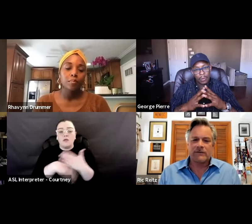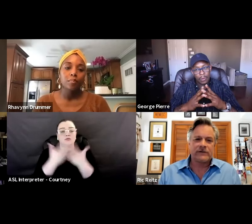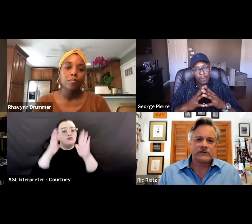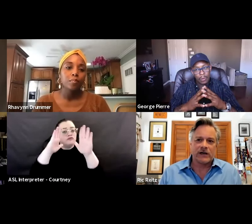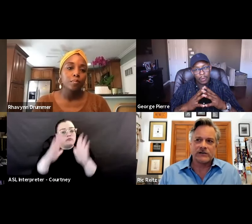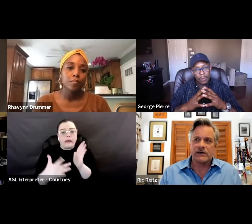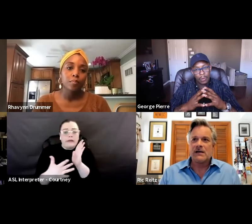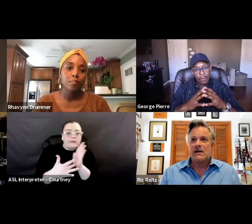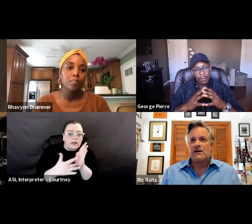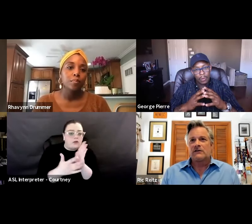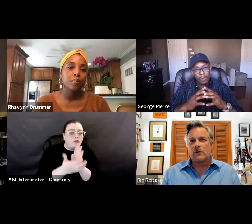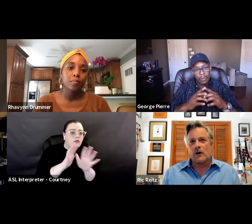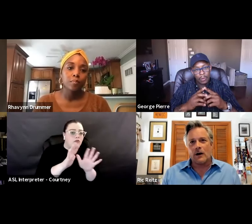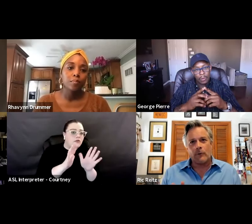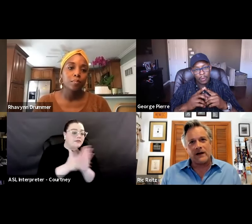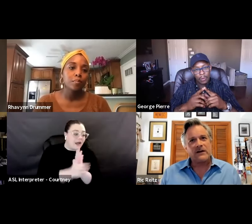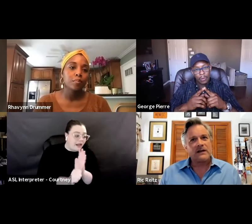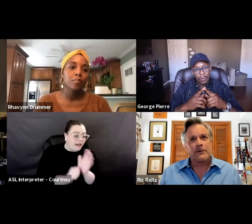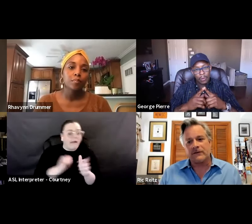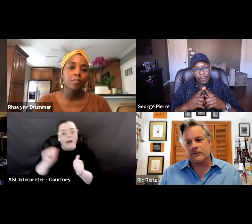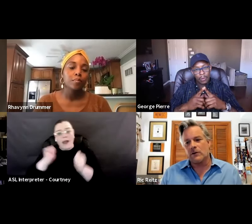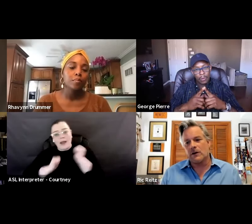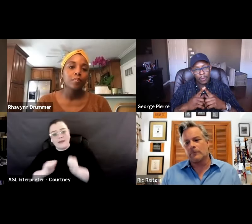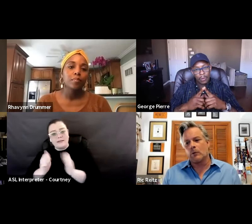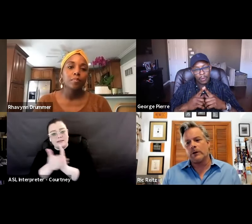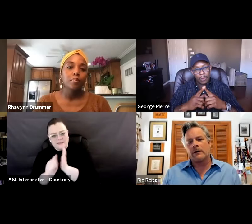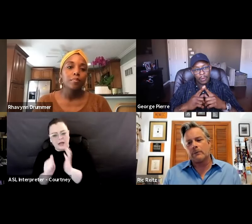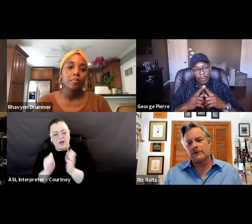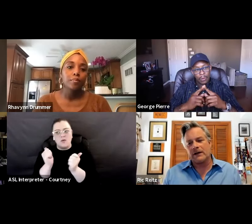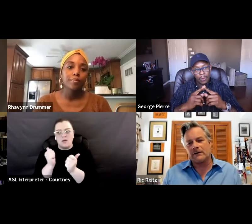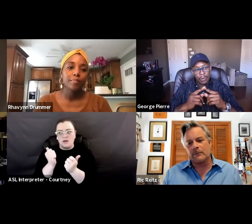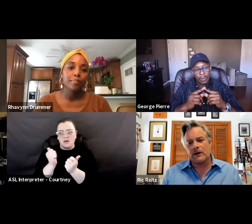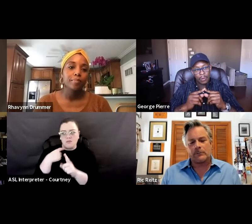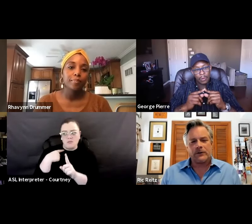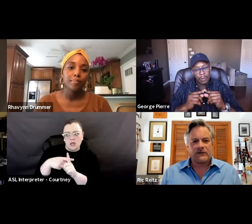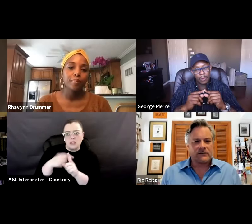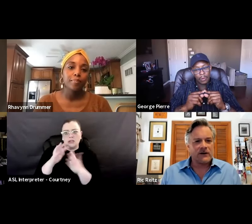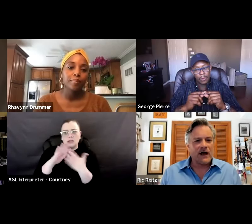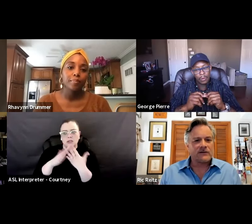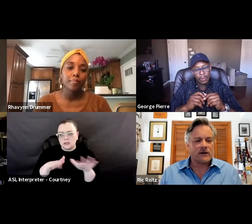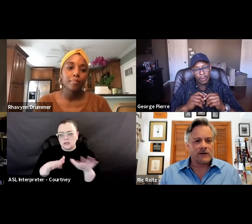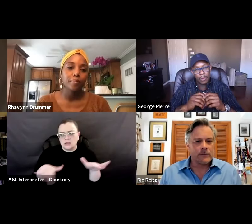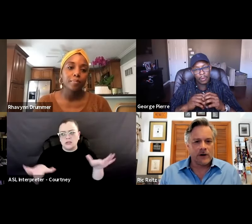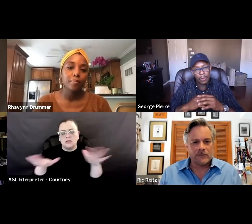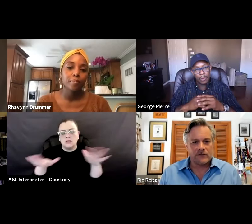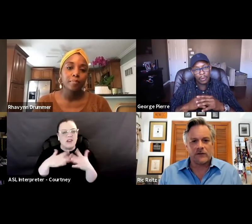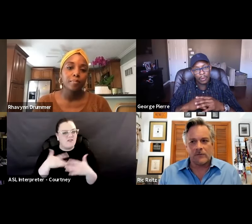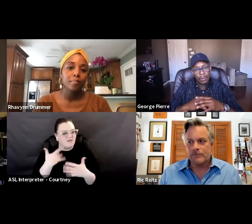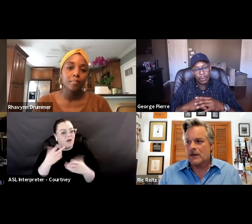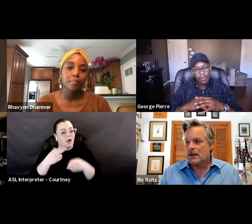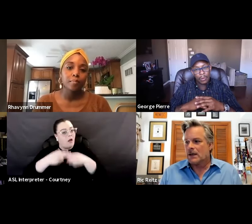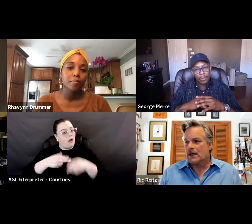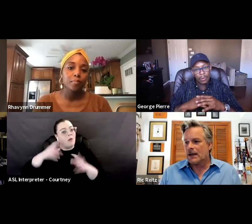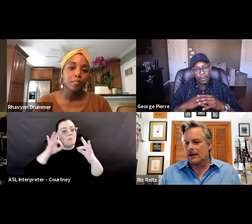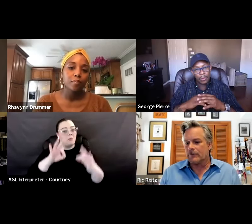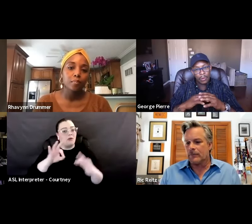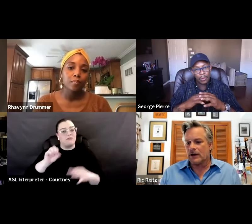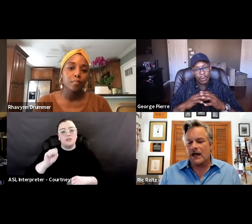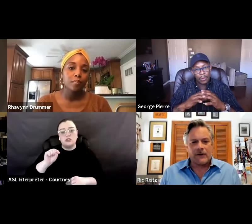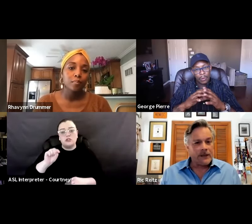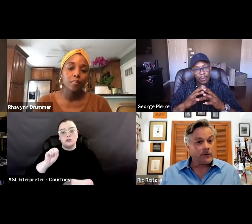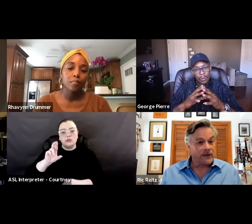more infrastructure. So when I say the perfect storm, we were able to enter the marketplace not starting from ground zero.